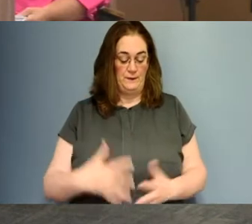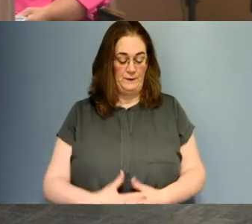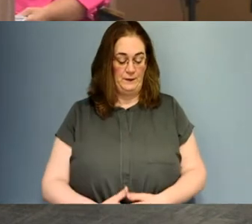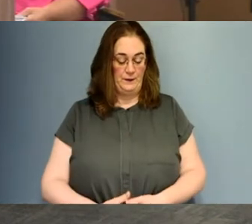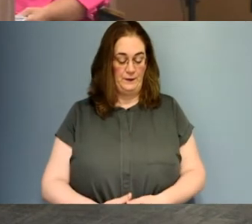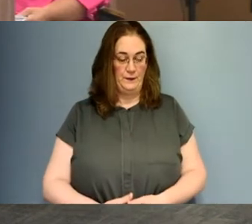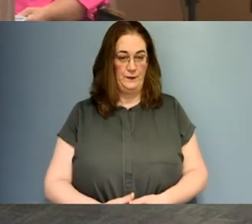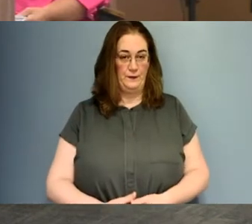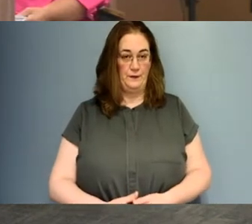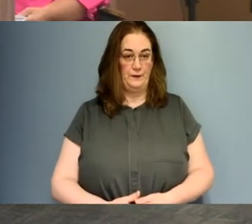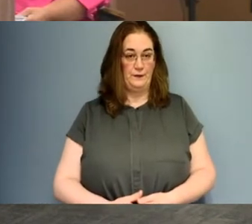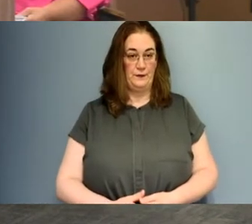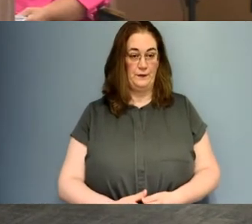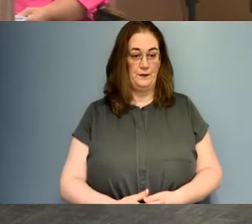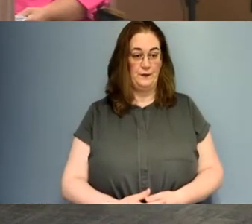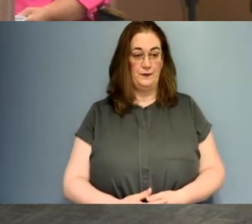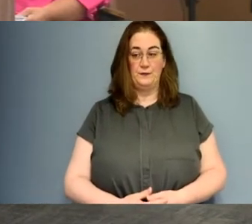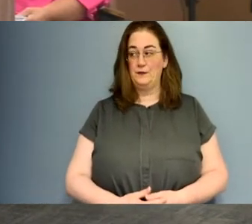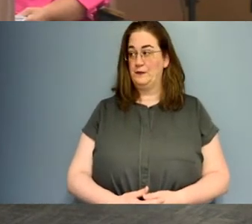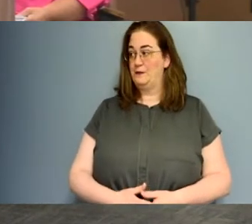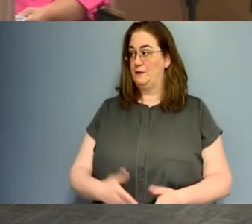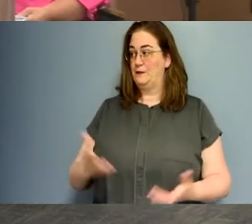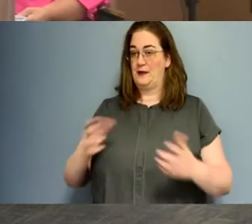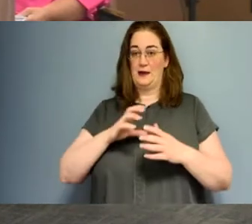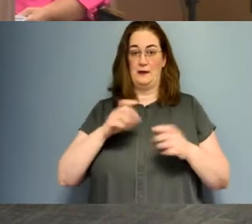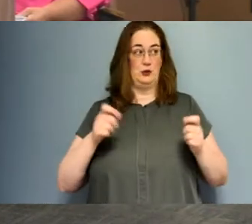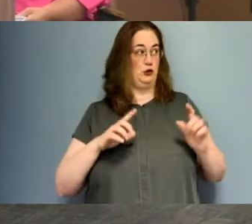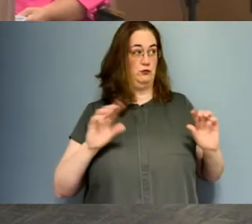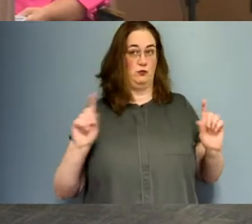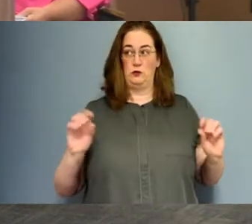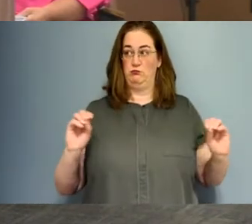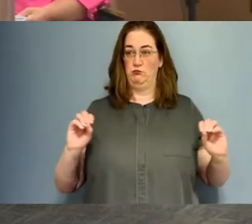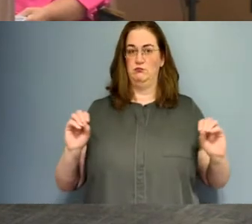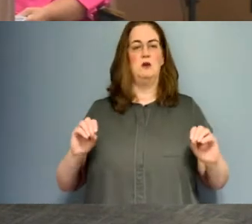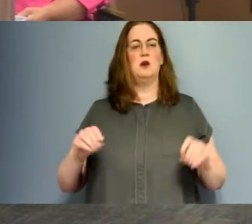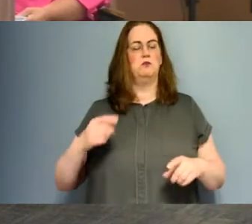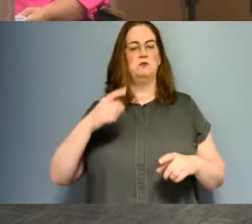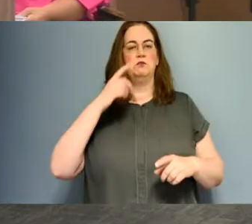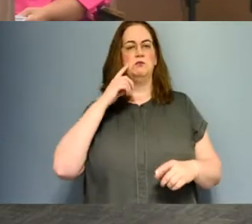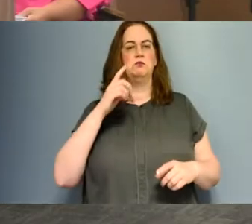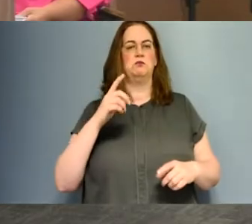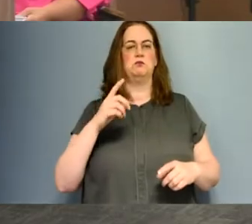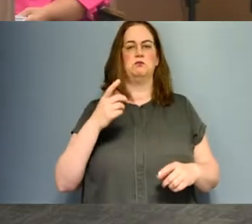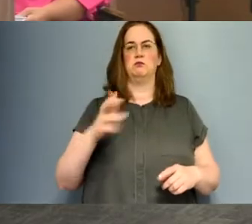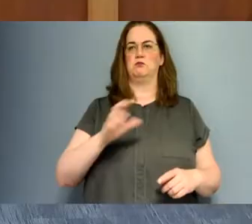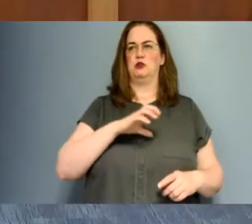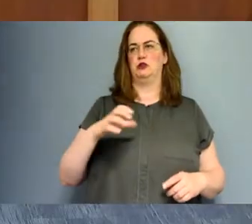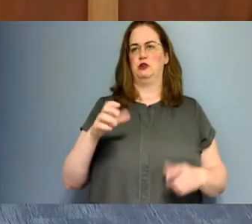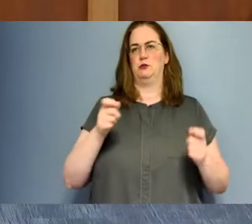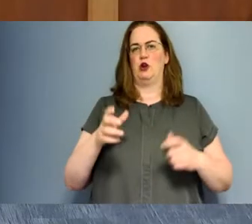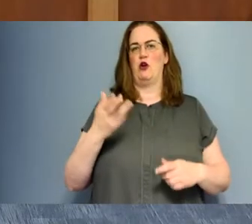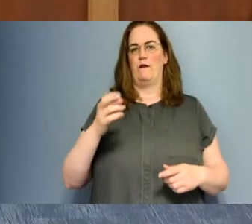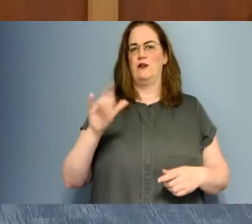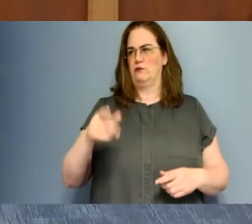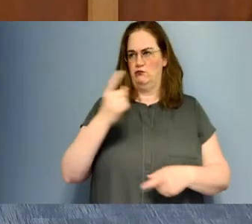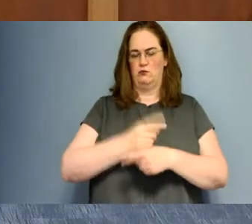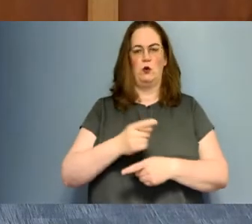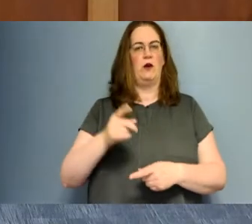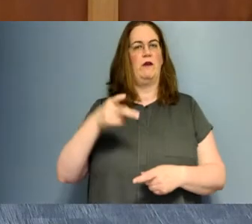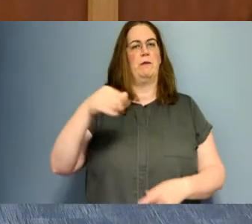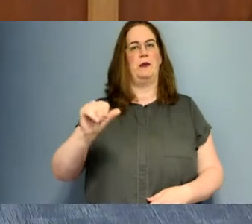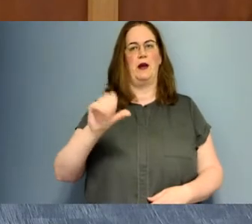Any questions? No? No? Okay. No, I think it's obviously, like you said, we have the PA CareerLink, which a lot of